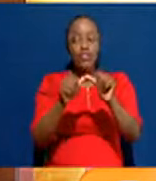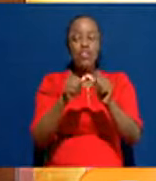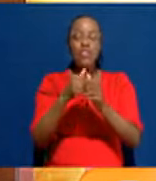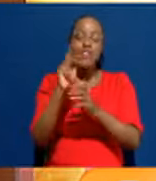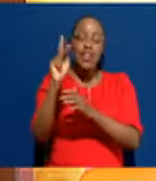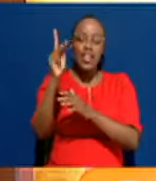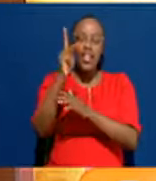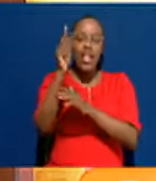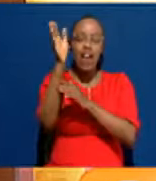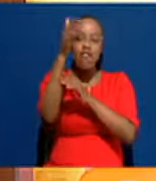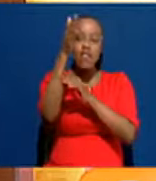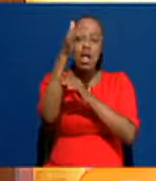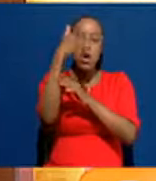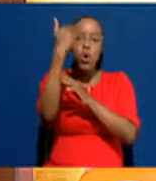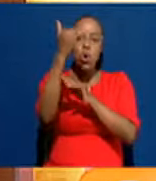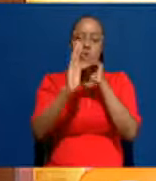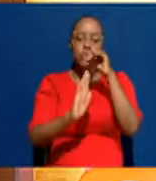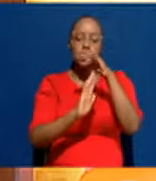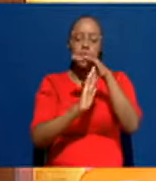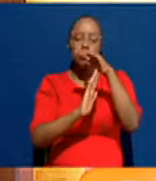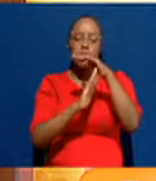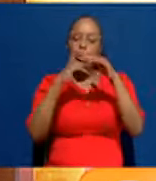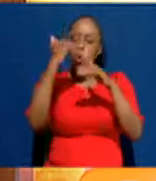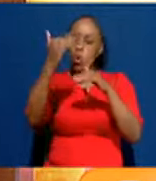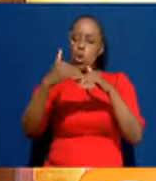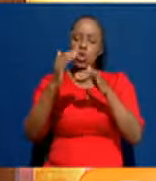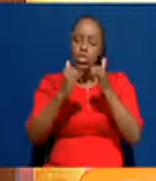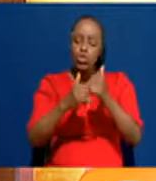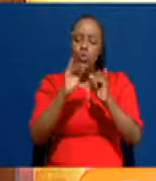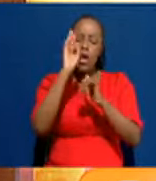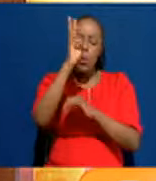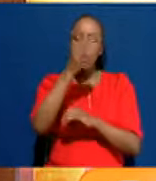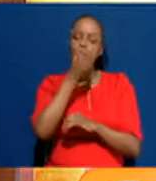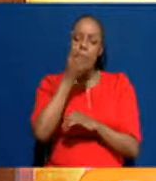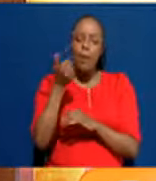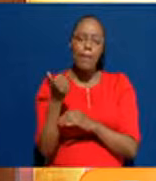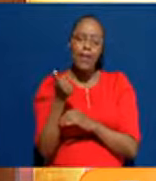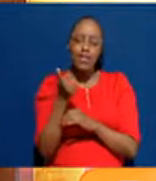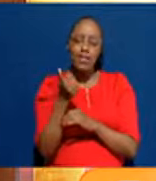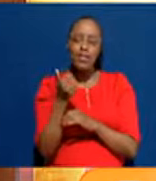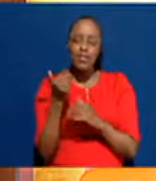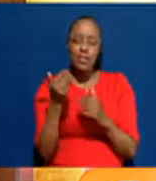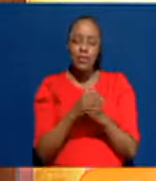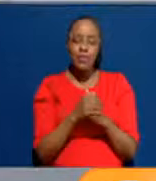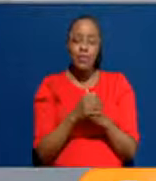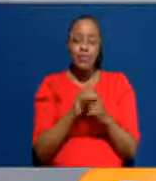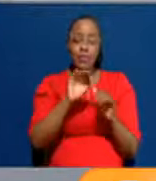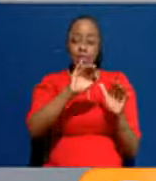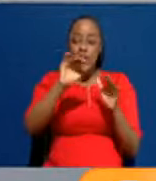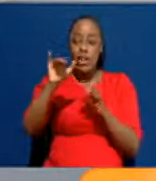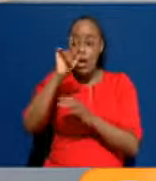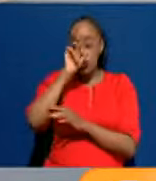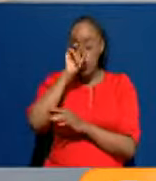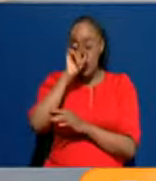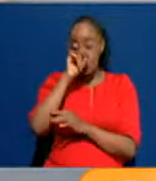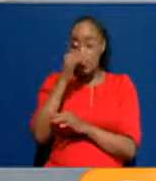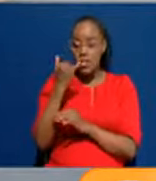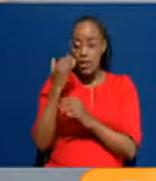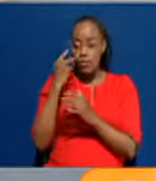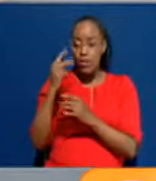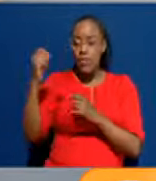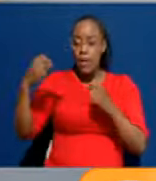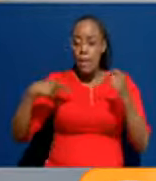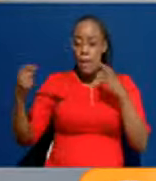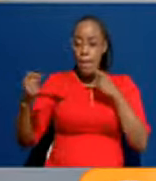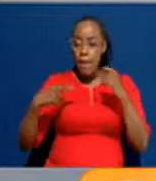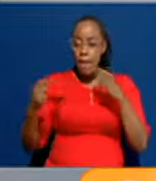ikuwe tu in front every time. Yeah. Yes. Always. But I try our best. Yeah. Let's go to the tweets. They're coming in